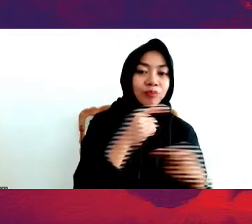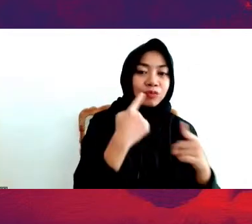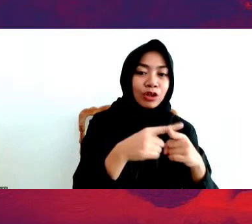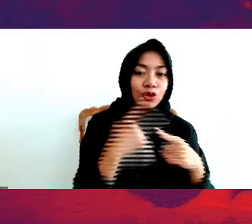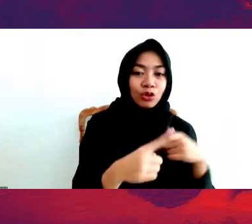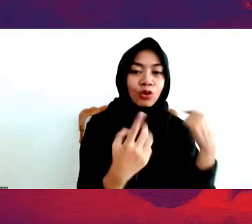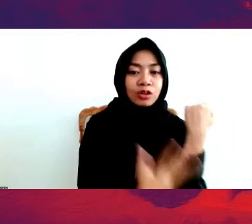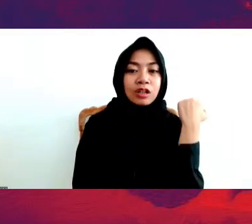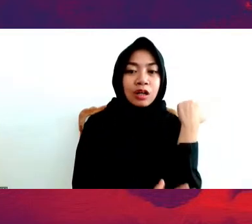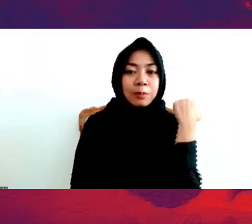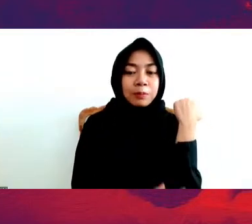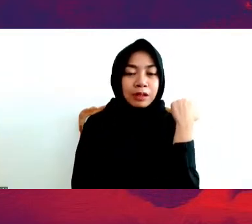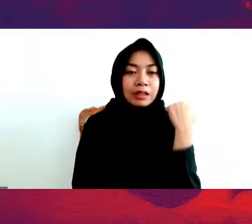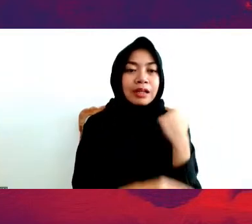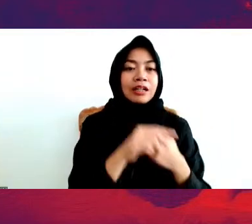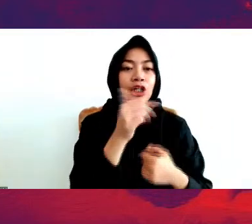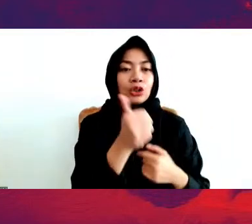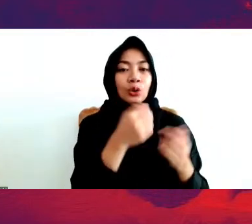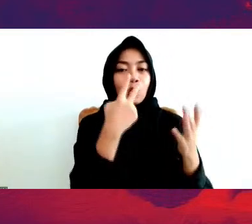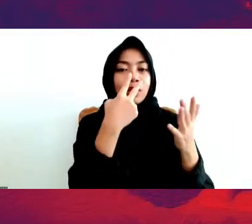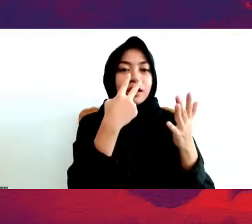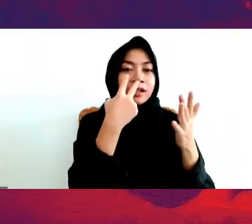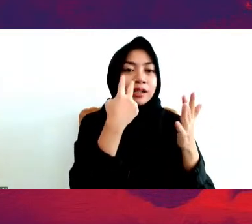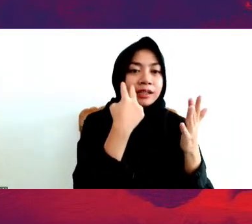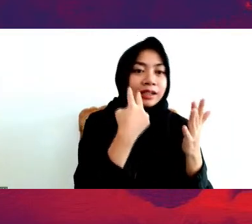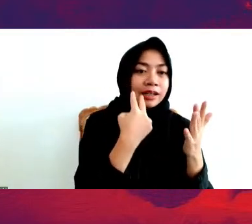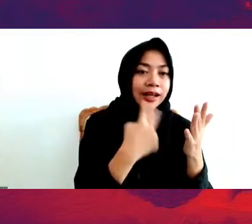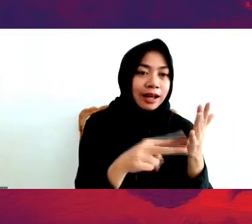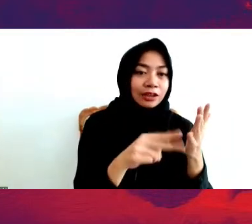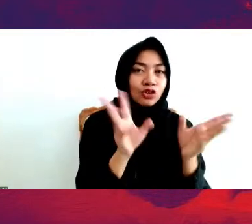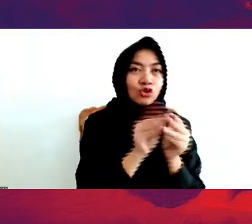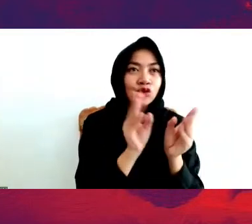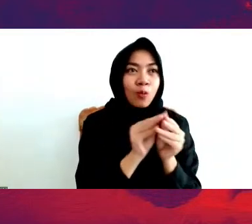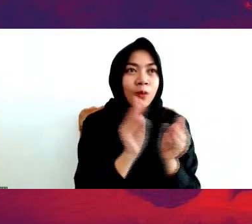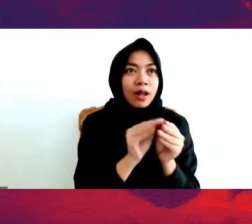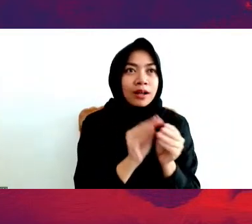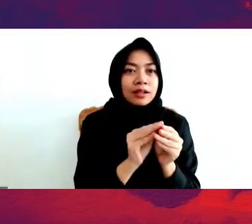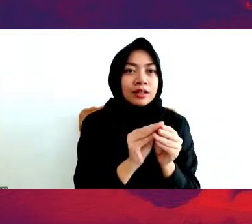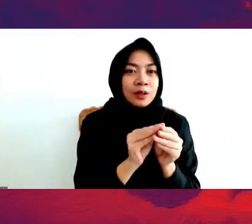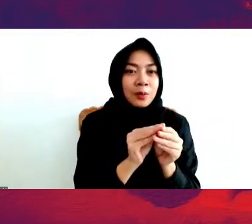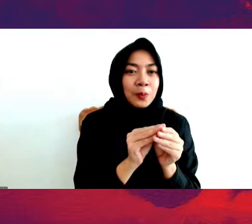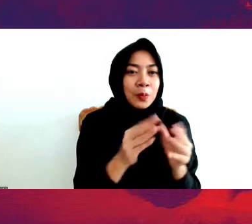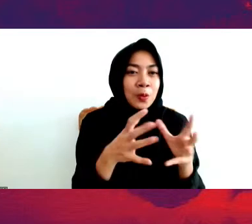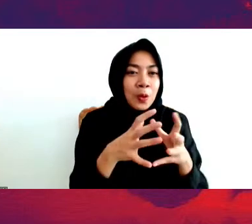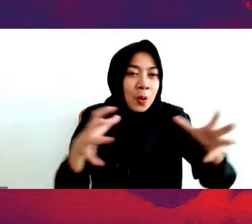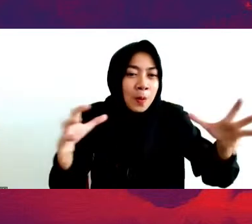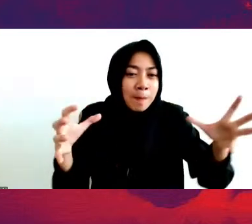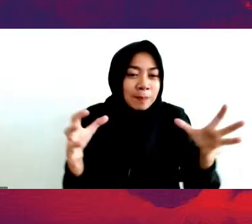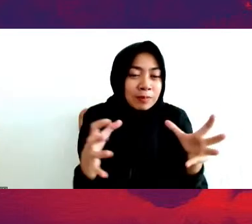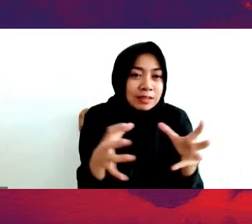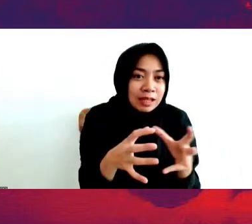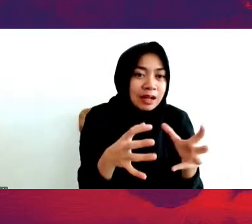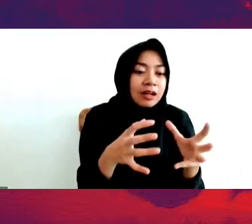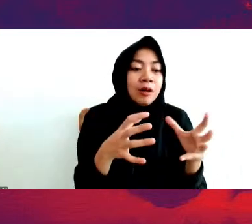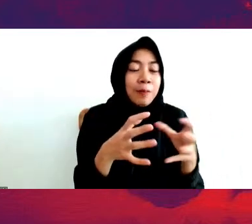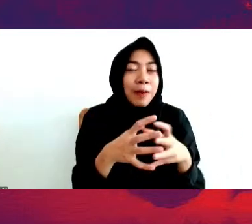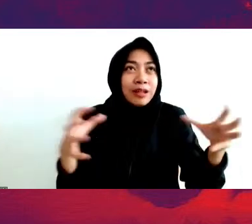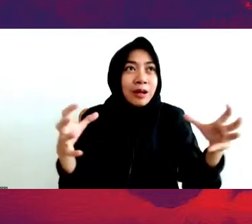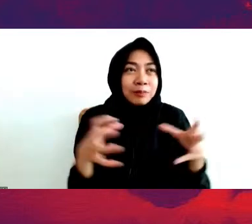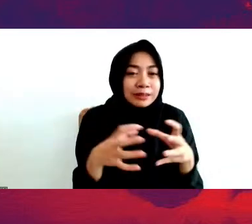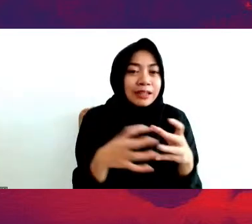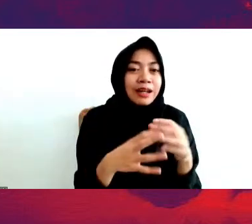head count ratio, and then it is the intensity or the average share of deprivation that